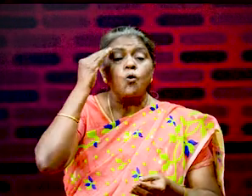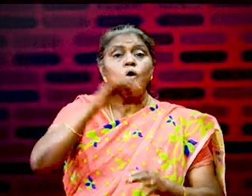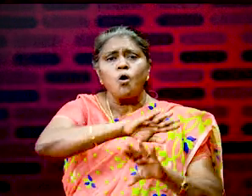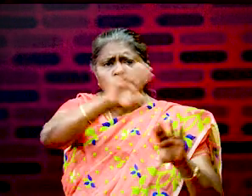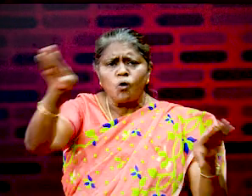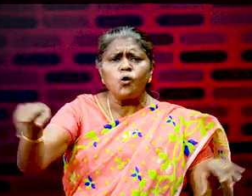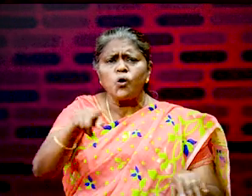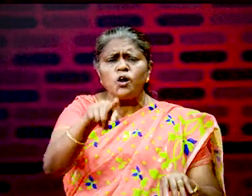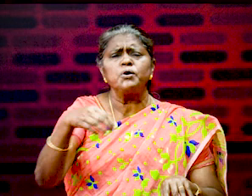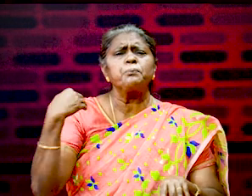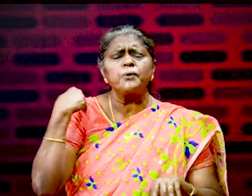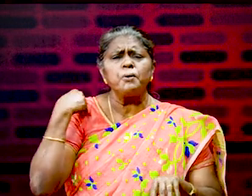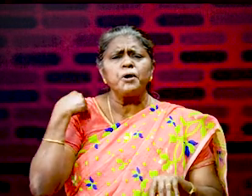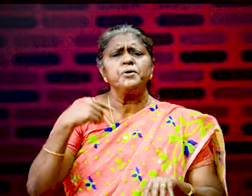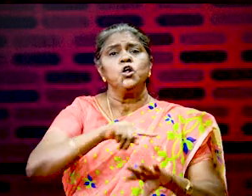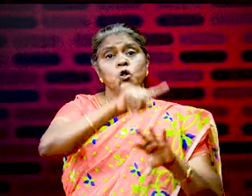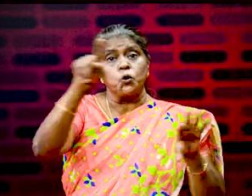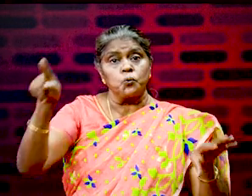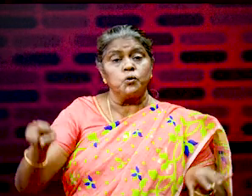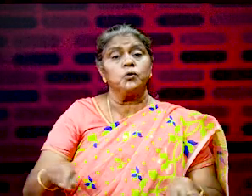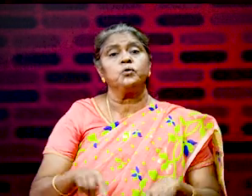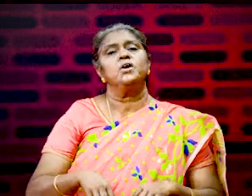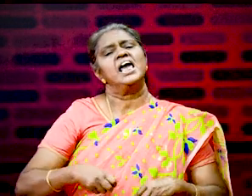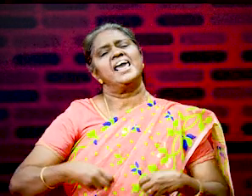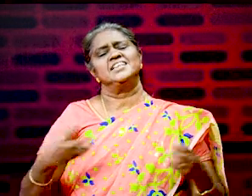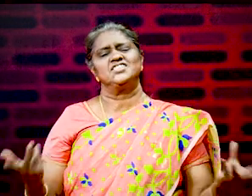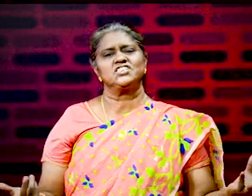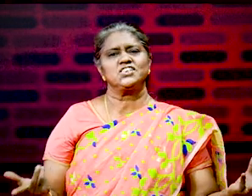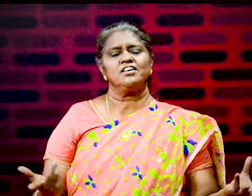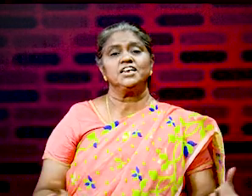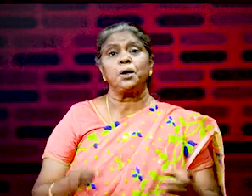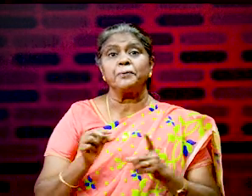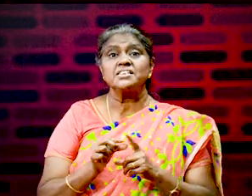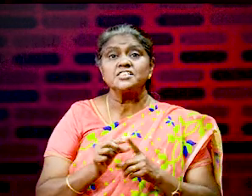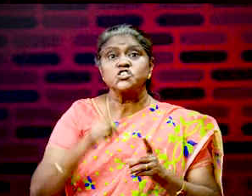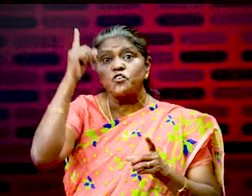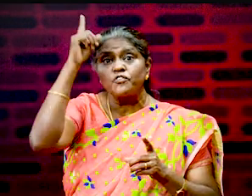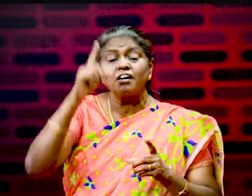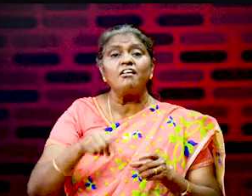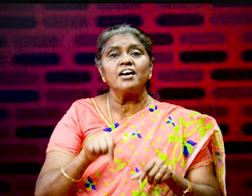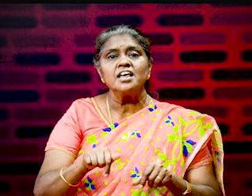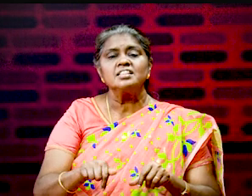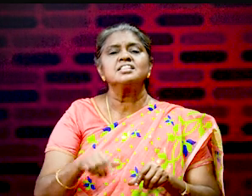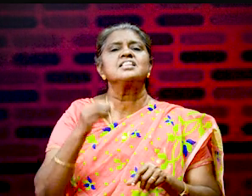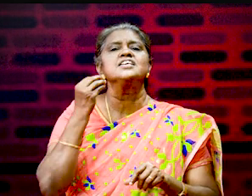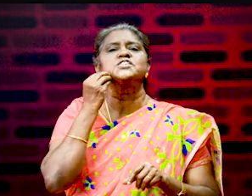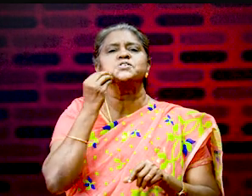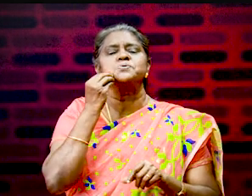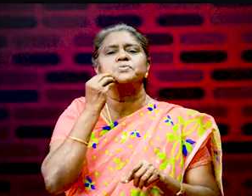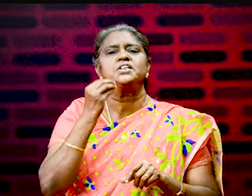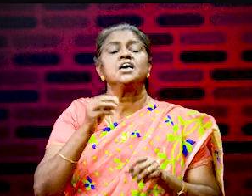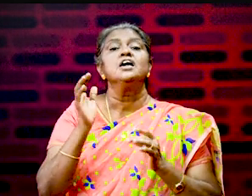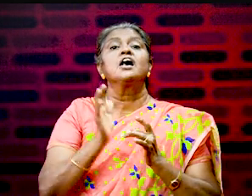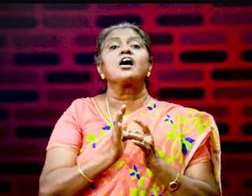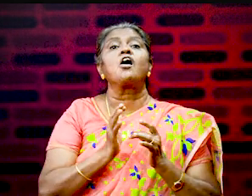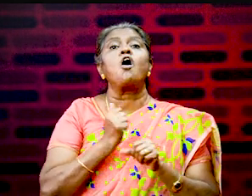of God in this month. He will come and save you. I want to read another verse. Zephaniah chapter